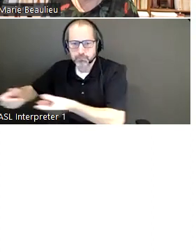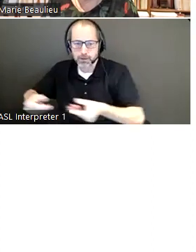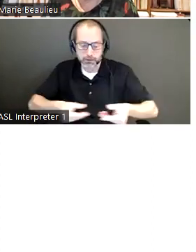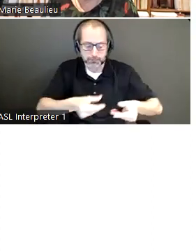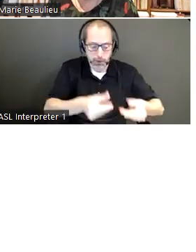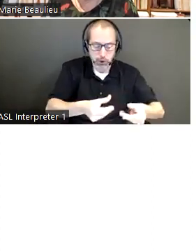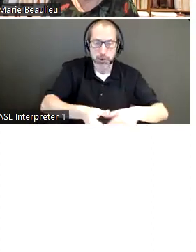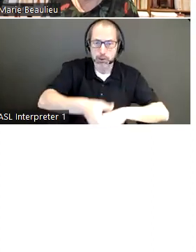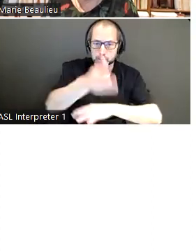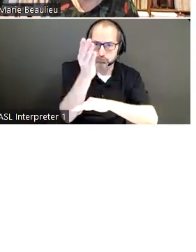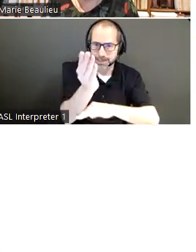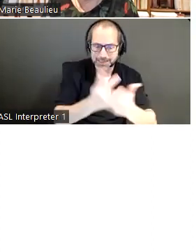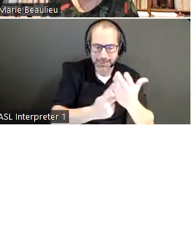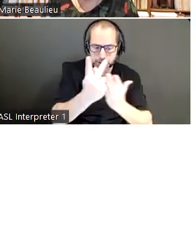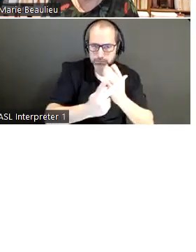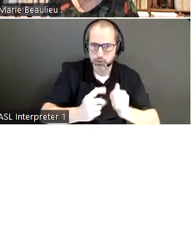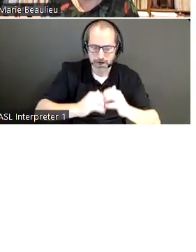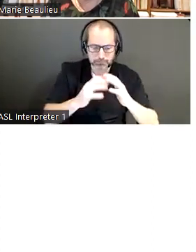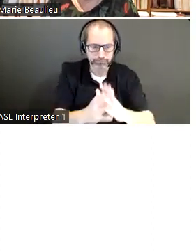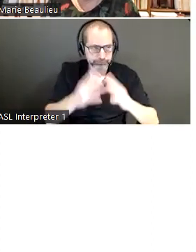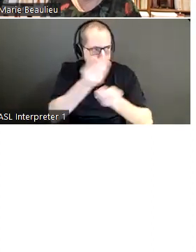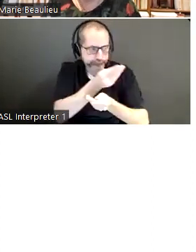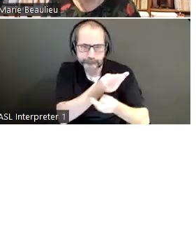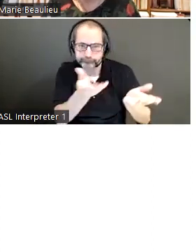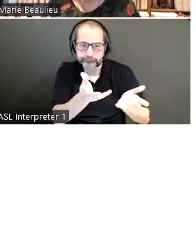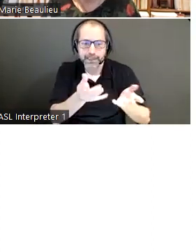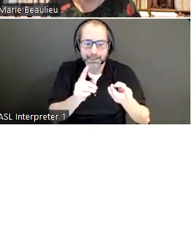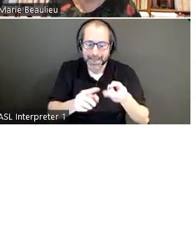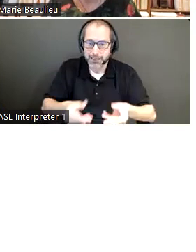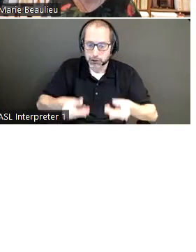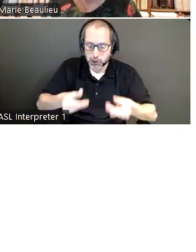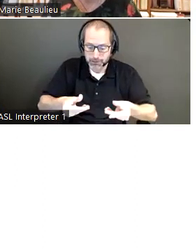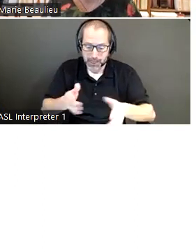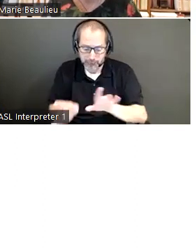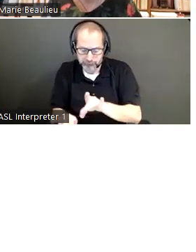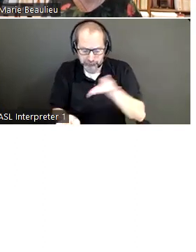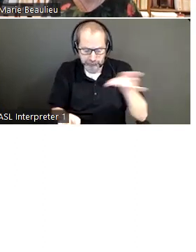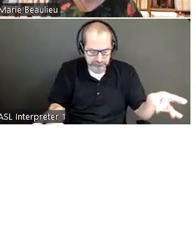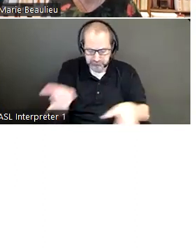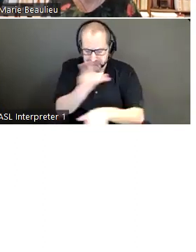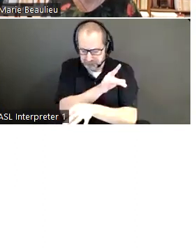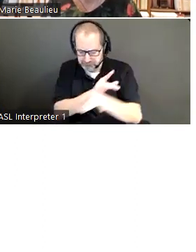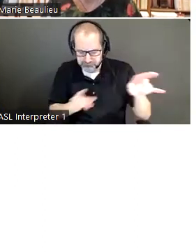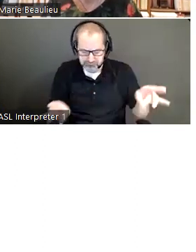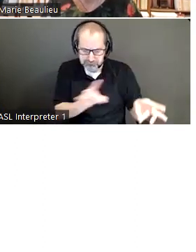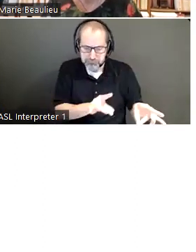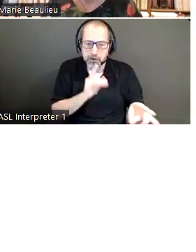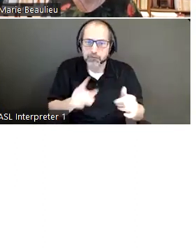aiming to optimize its implementation. So in this document, residences are invited to diagnose their